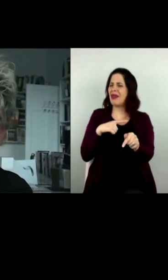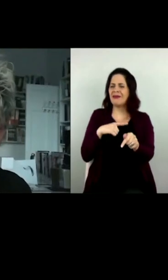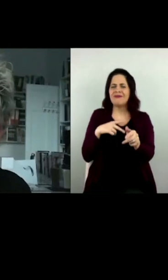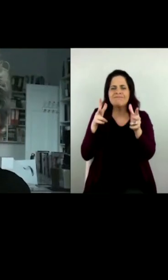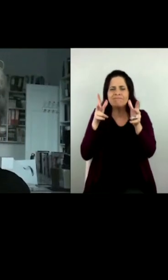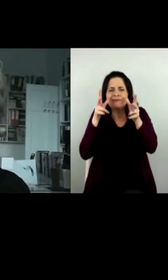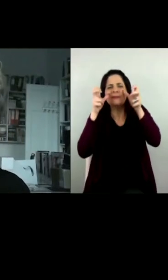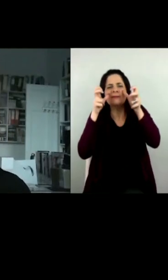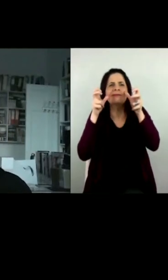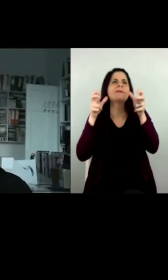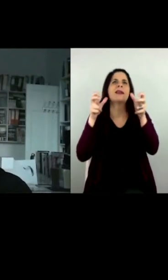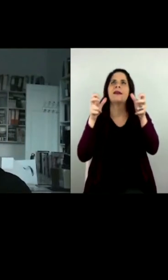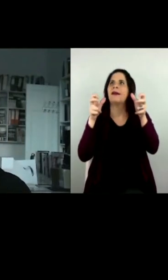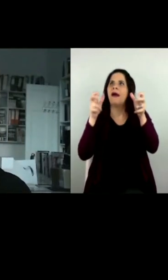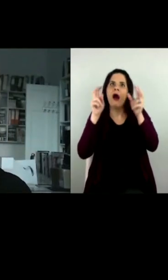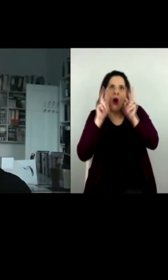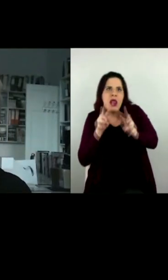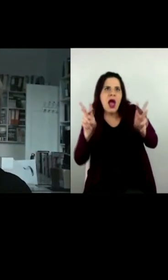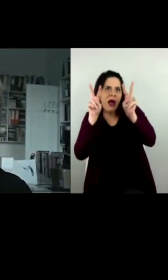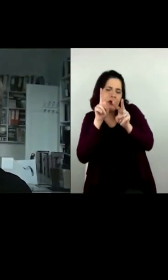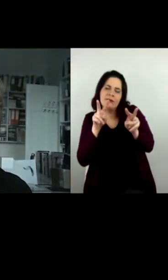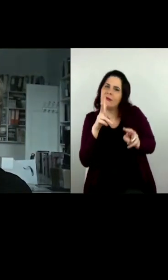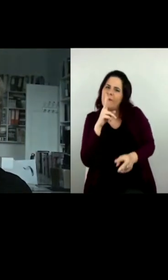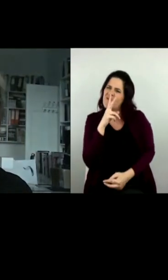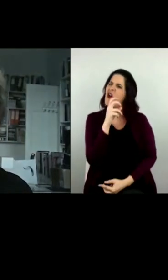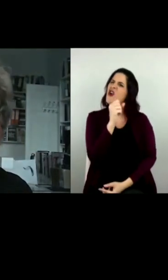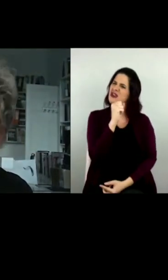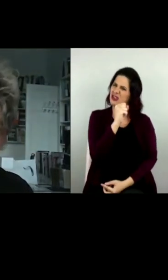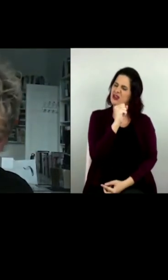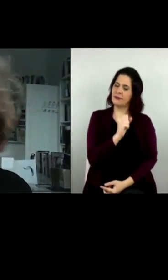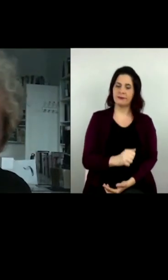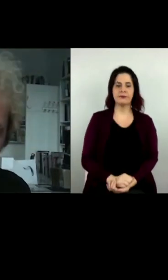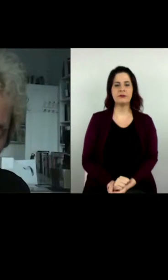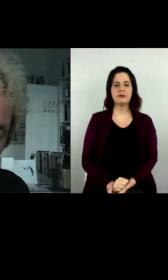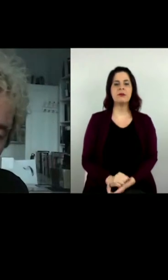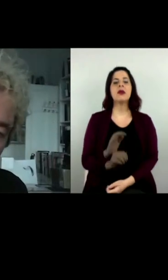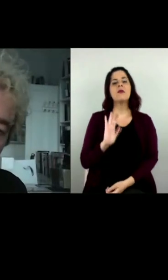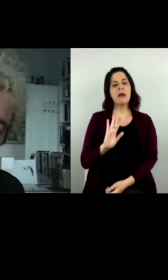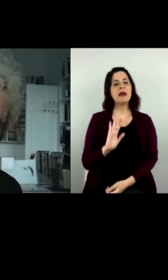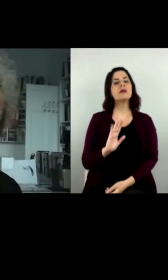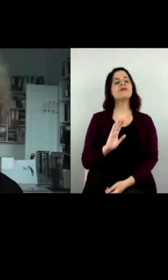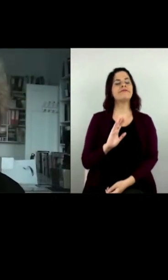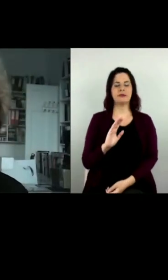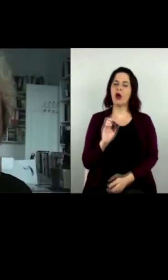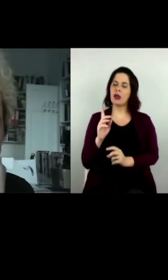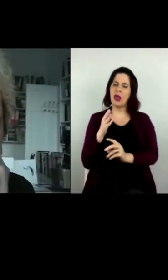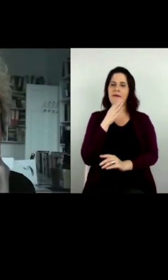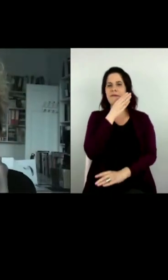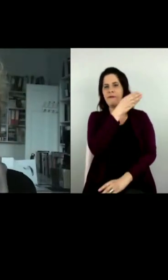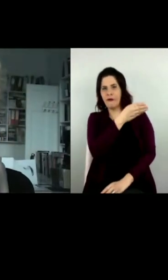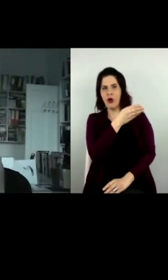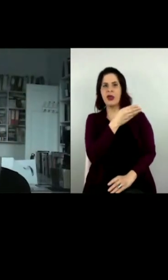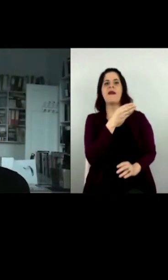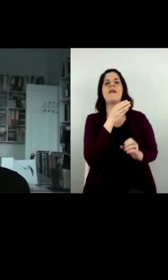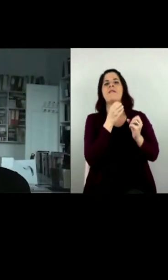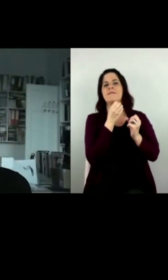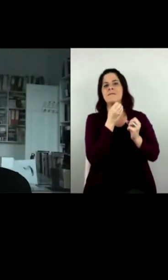quite a talent on that. Mm-hmm. But when you went back to Belfast to shoot in